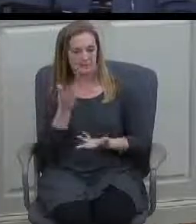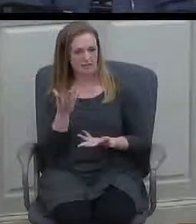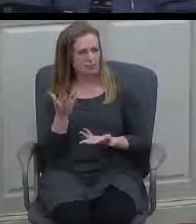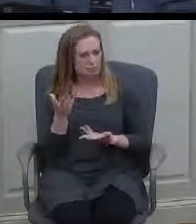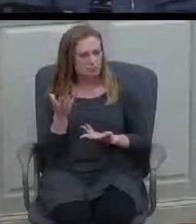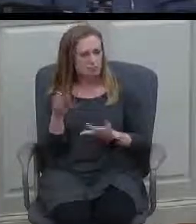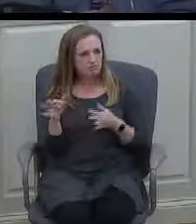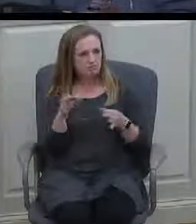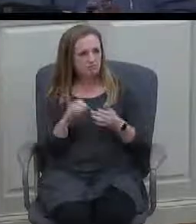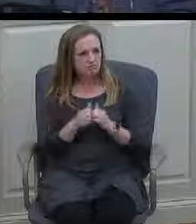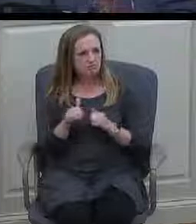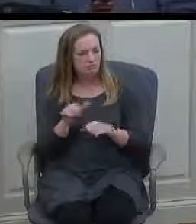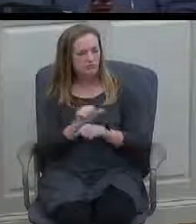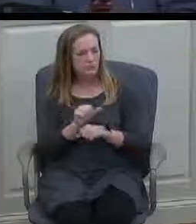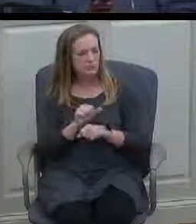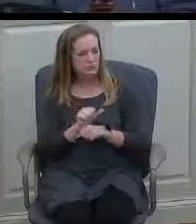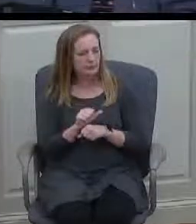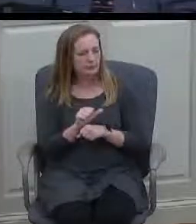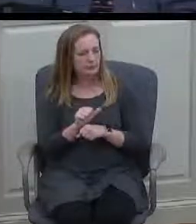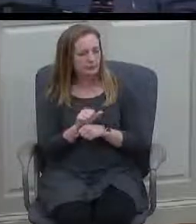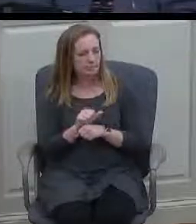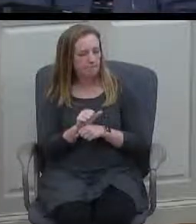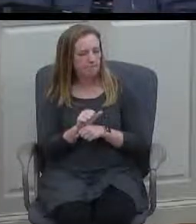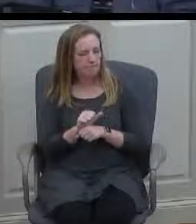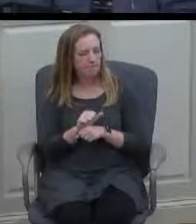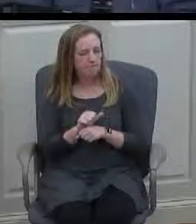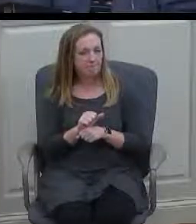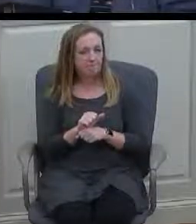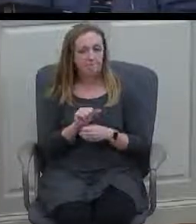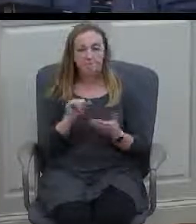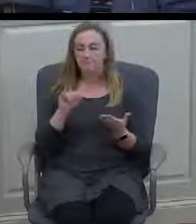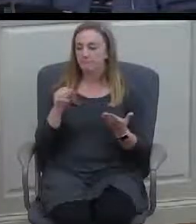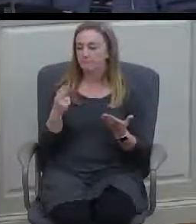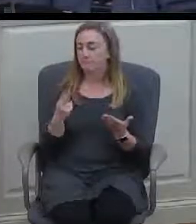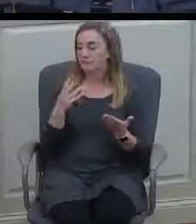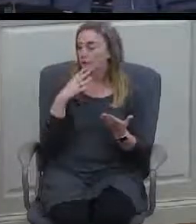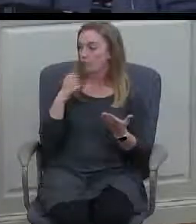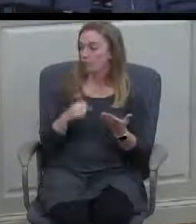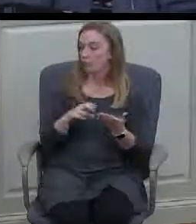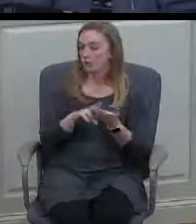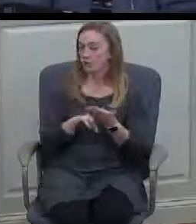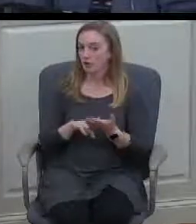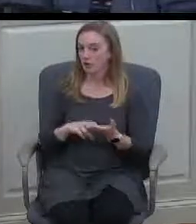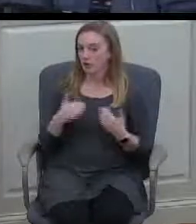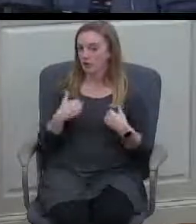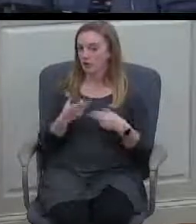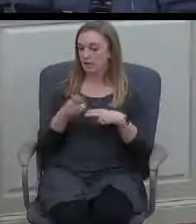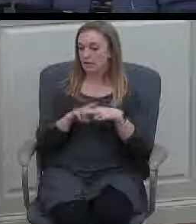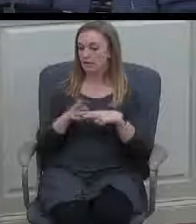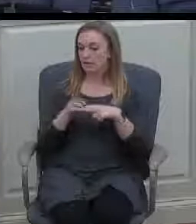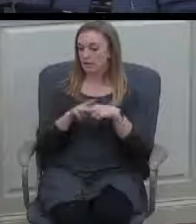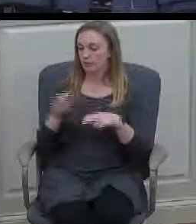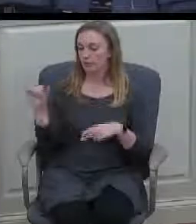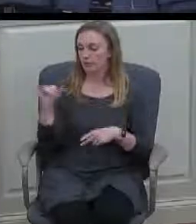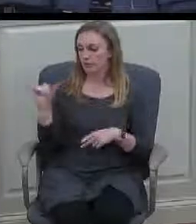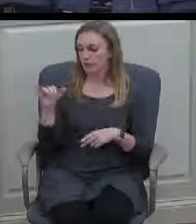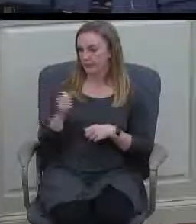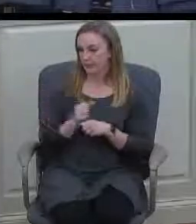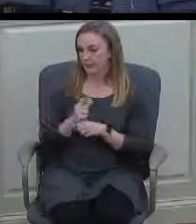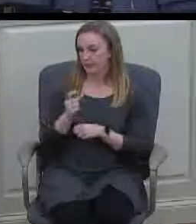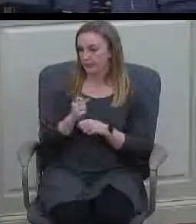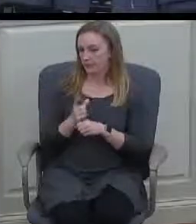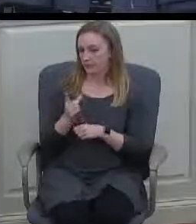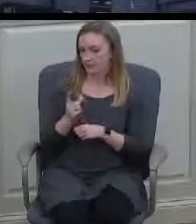Explain to me how that works and what could be an outcome of that. So the old contract had increases in it as well. There were annual increases in the old contract